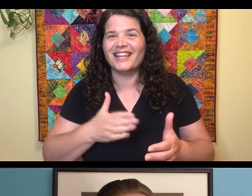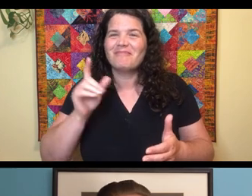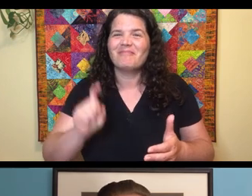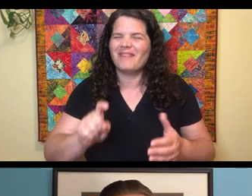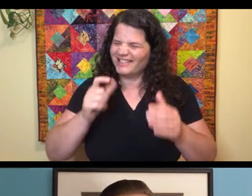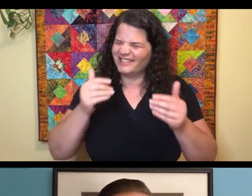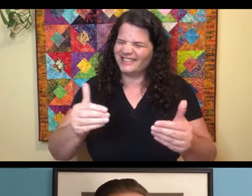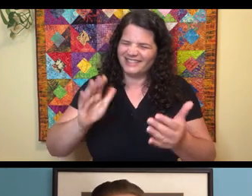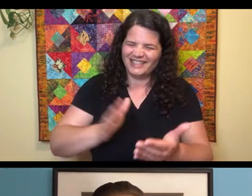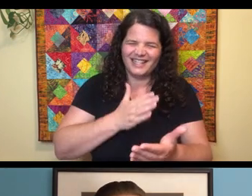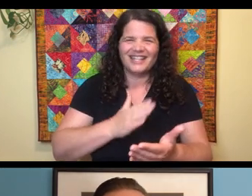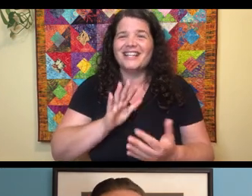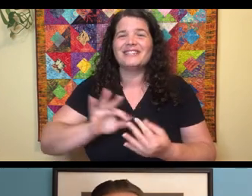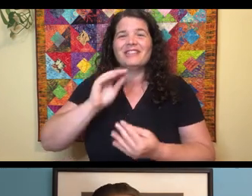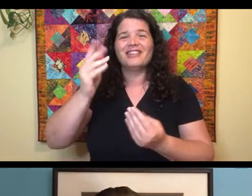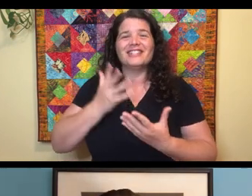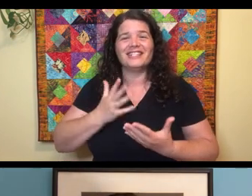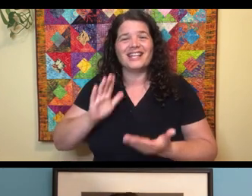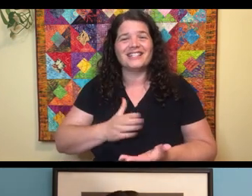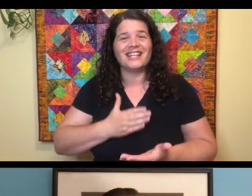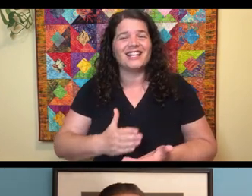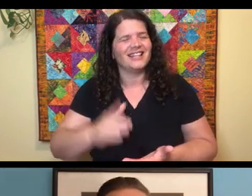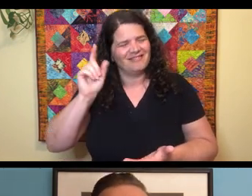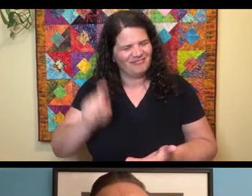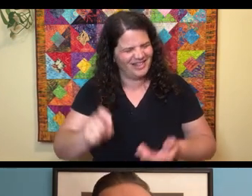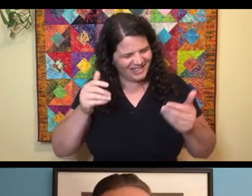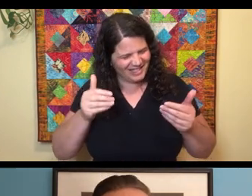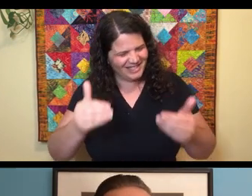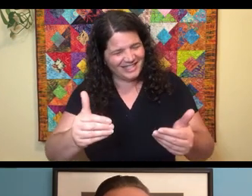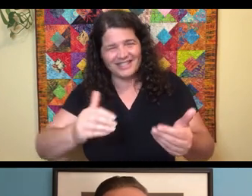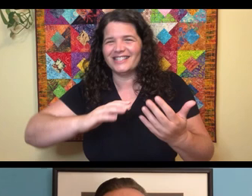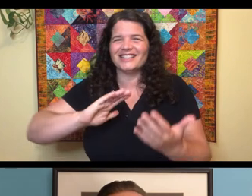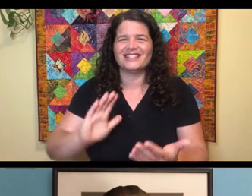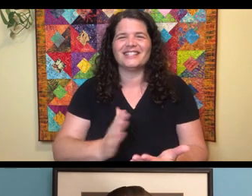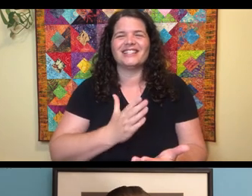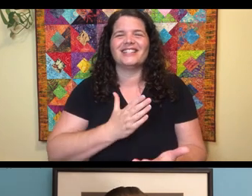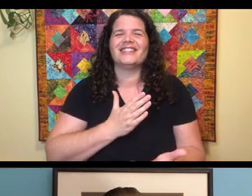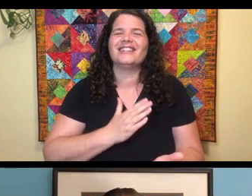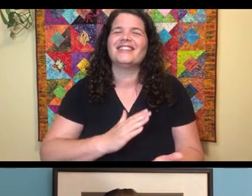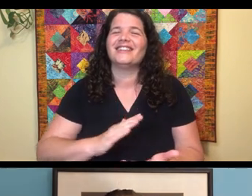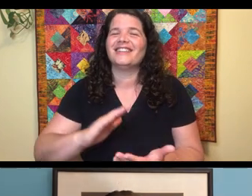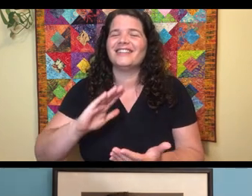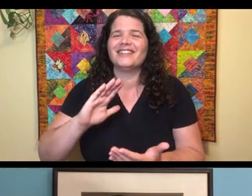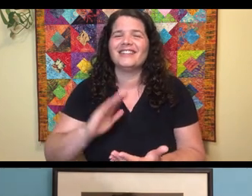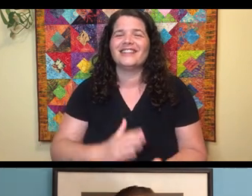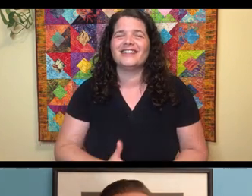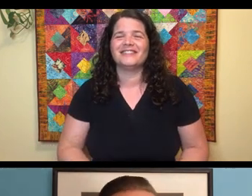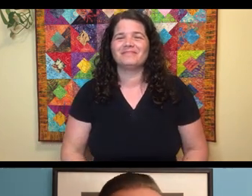sing, Spirit says sing. Spirit says sing, Spirit says